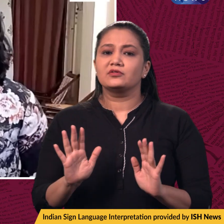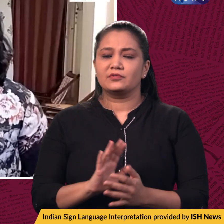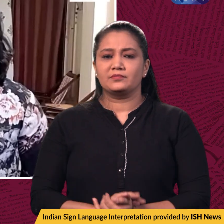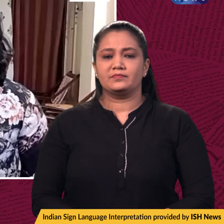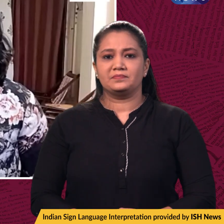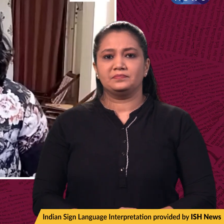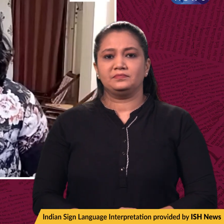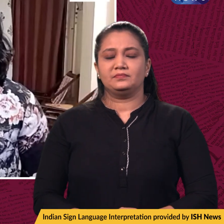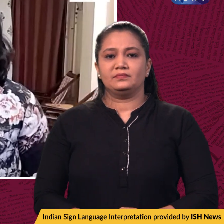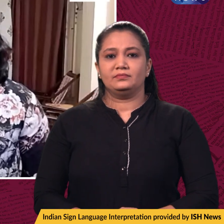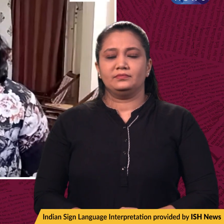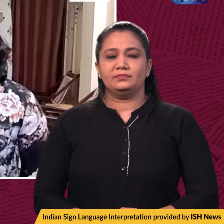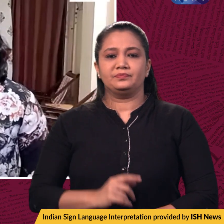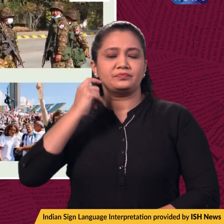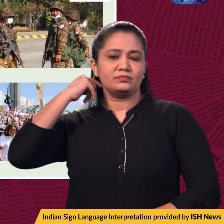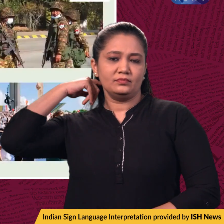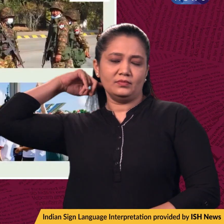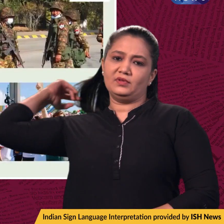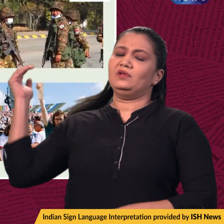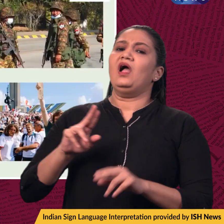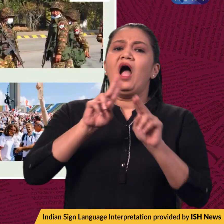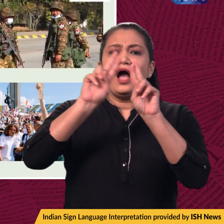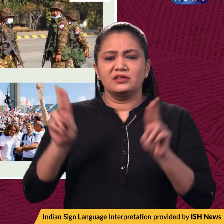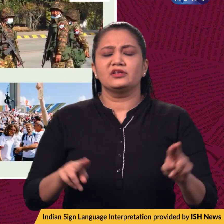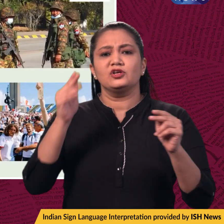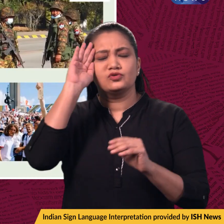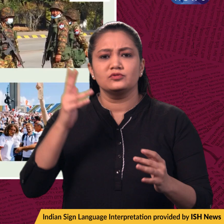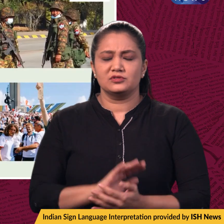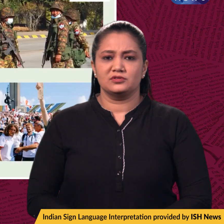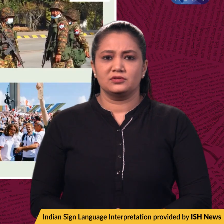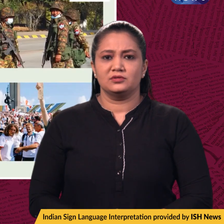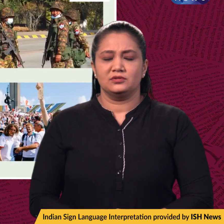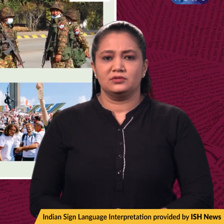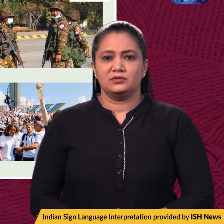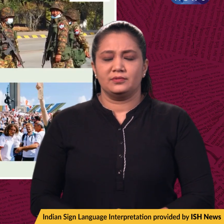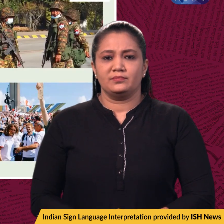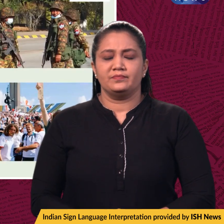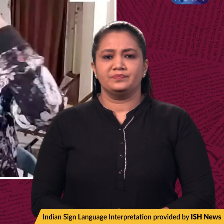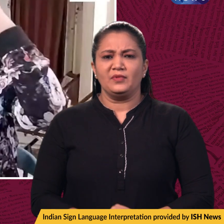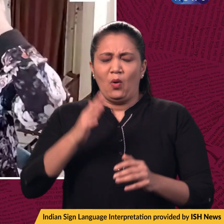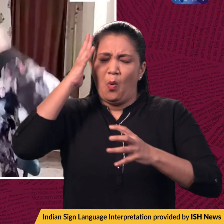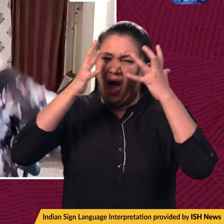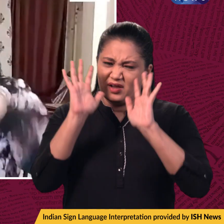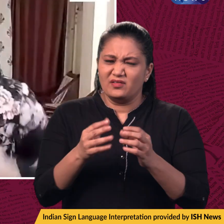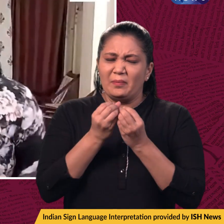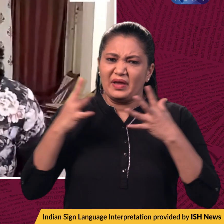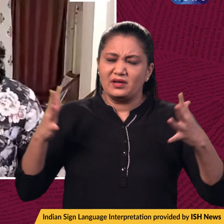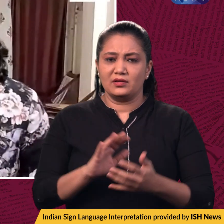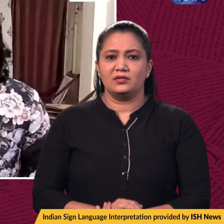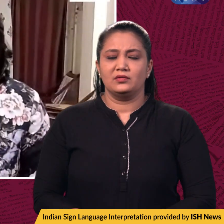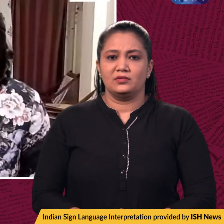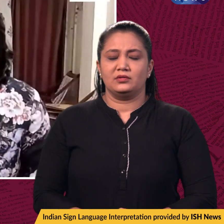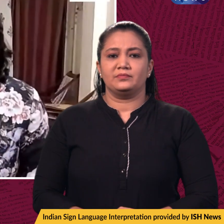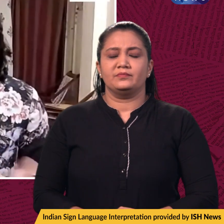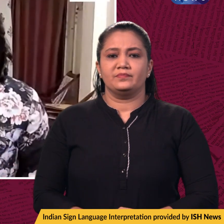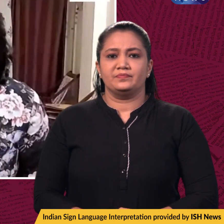a trader. Moving on to international news, and this is worrying, especially because there are lots of reports of